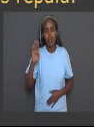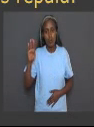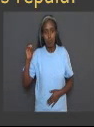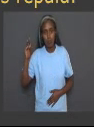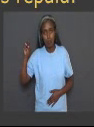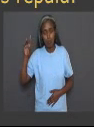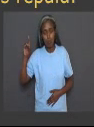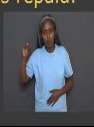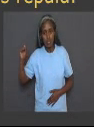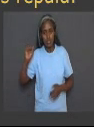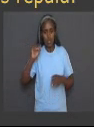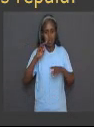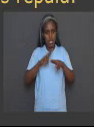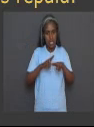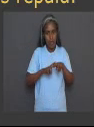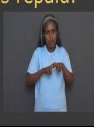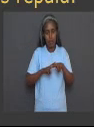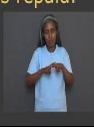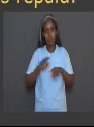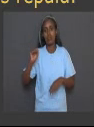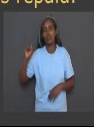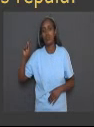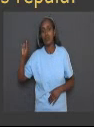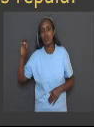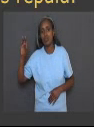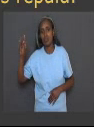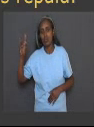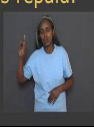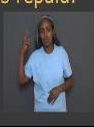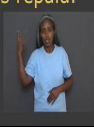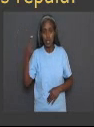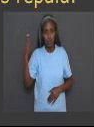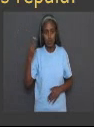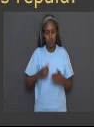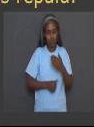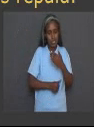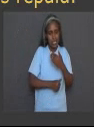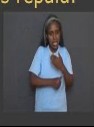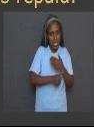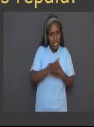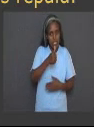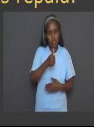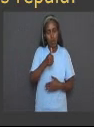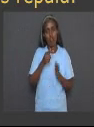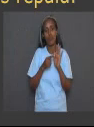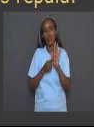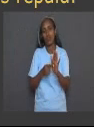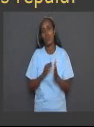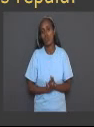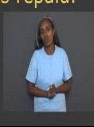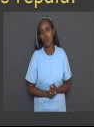than stocks, and they are used to balance the risk of a portfolio.